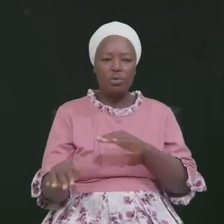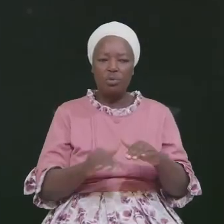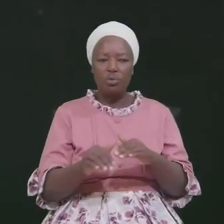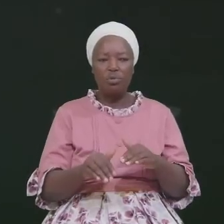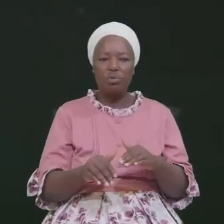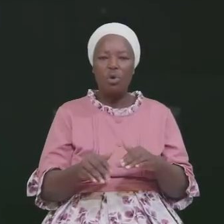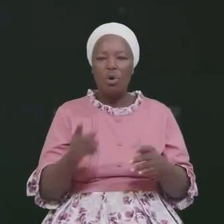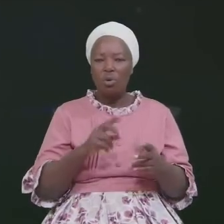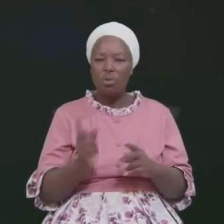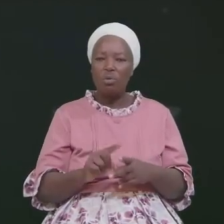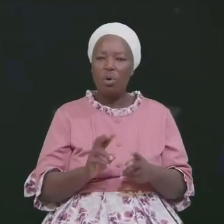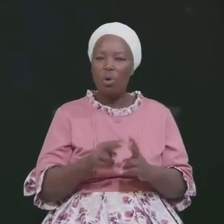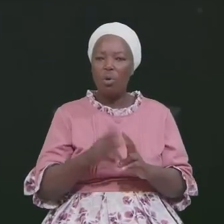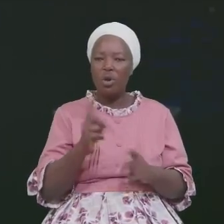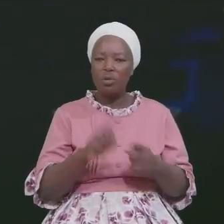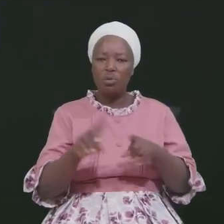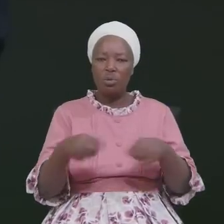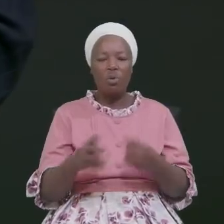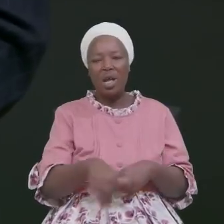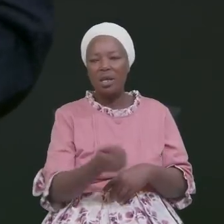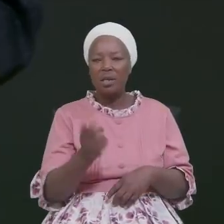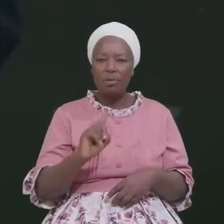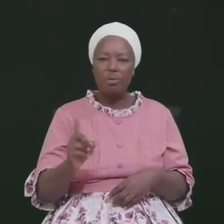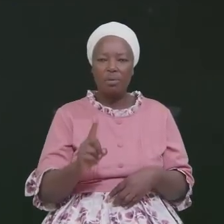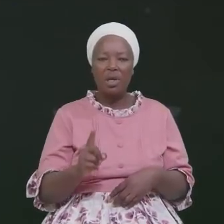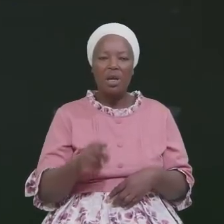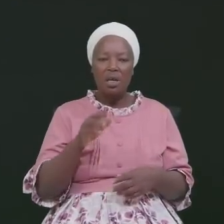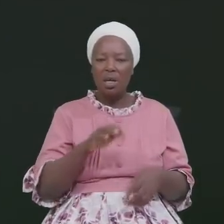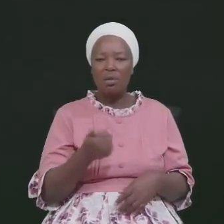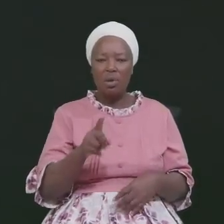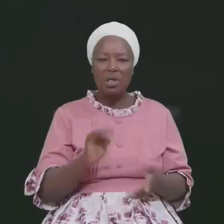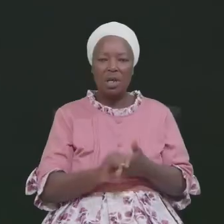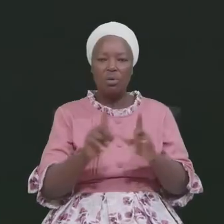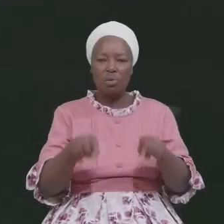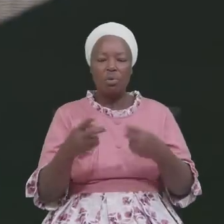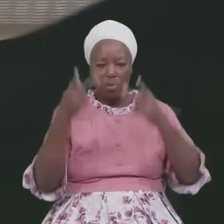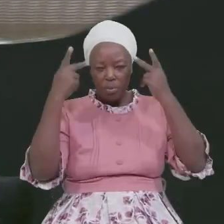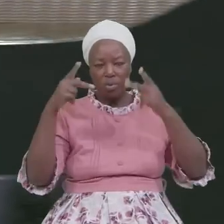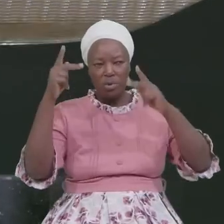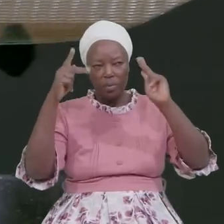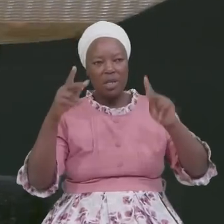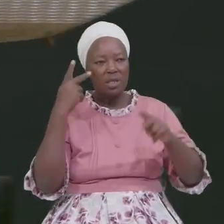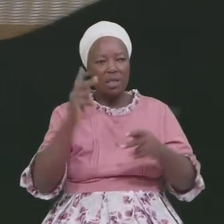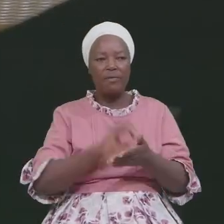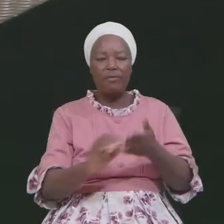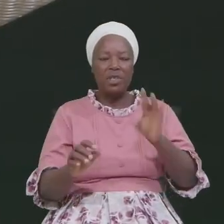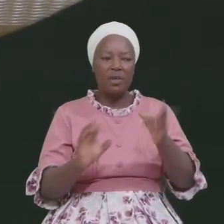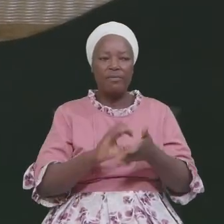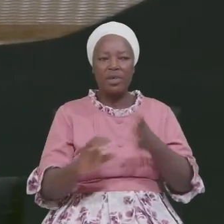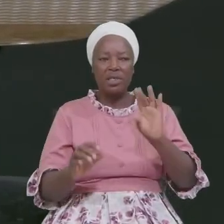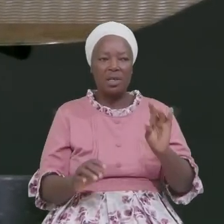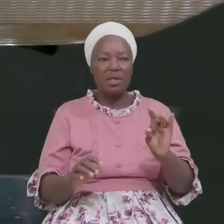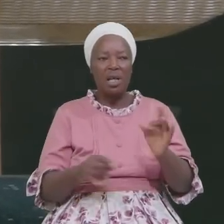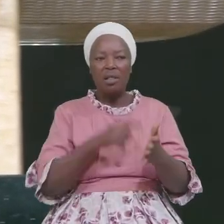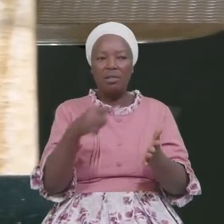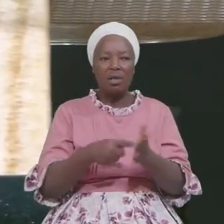go, whithersoever thou goest, you may prosper. Look at verse 8. In verse 8,